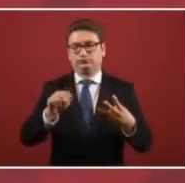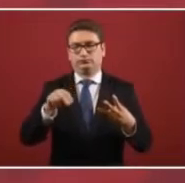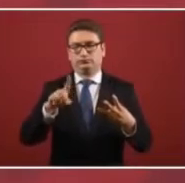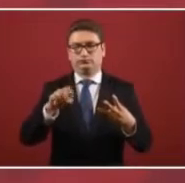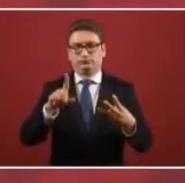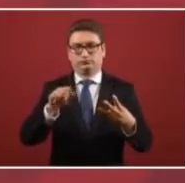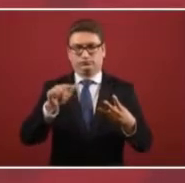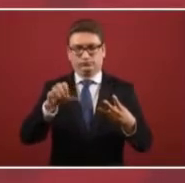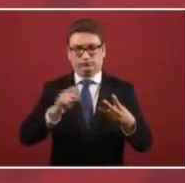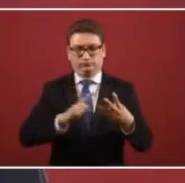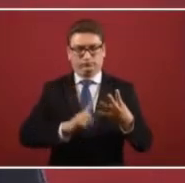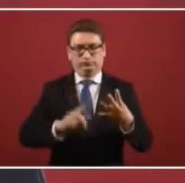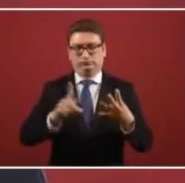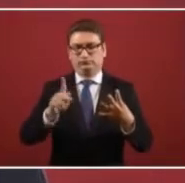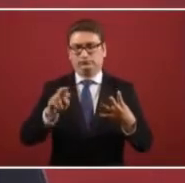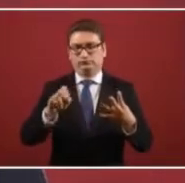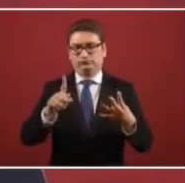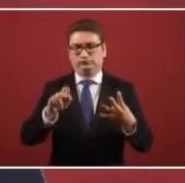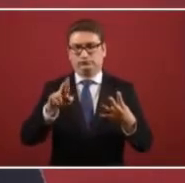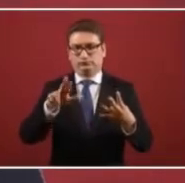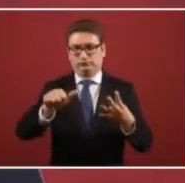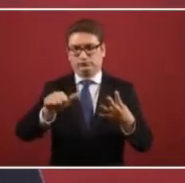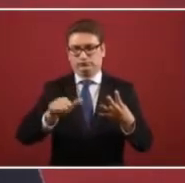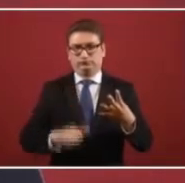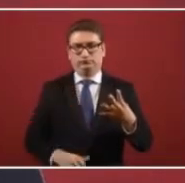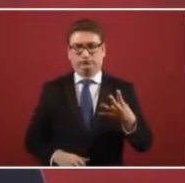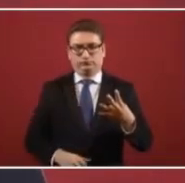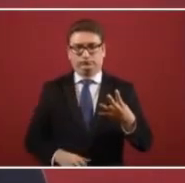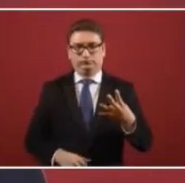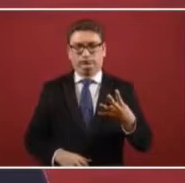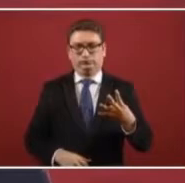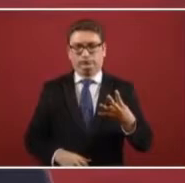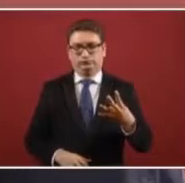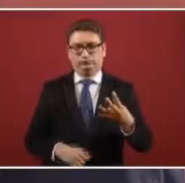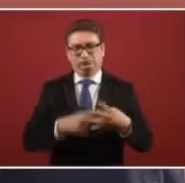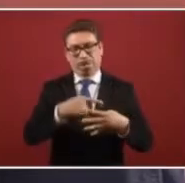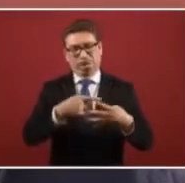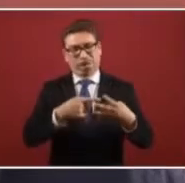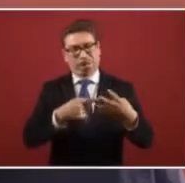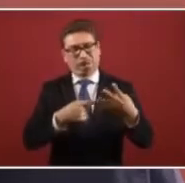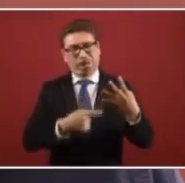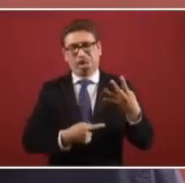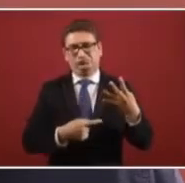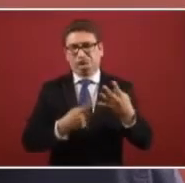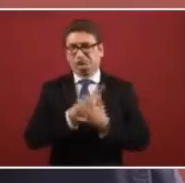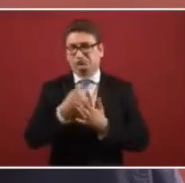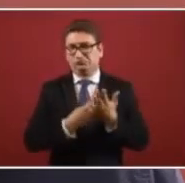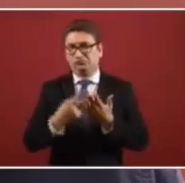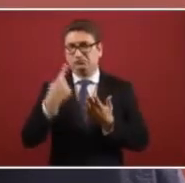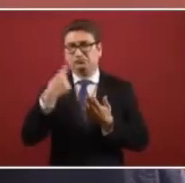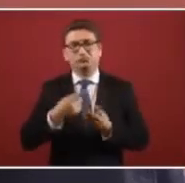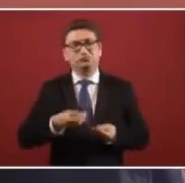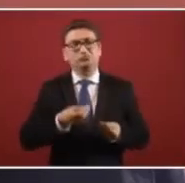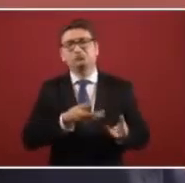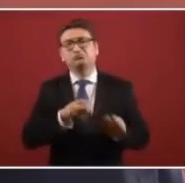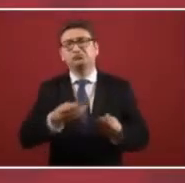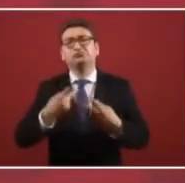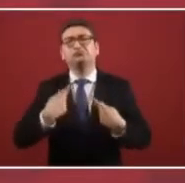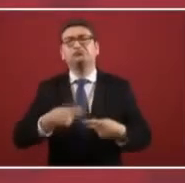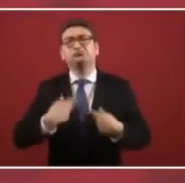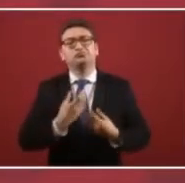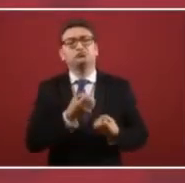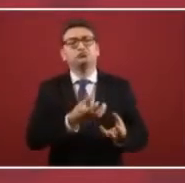Oportunidades. Prospera. Prospera. Puro programa clientelar. All these programs were